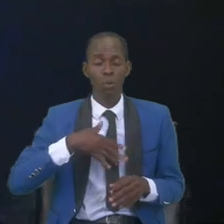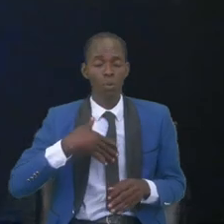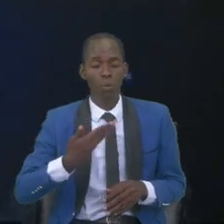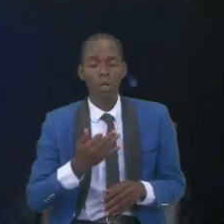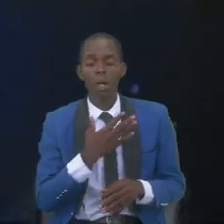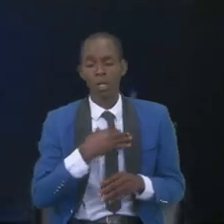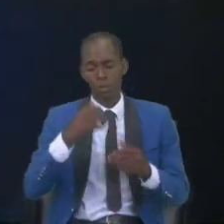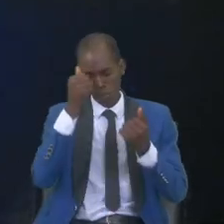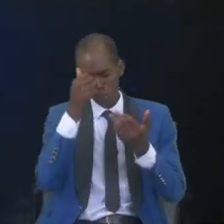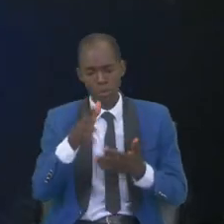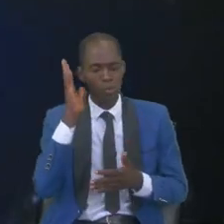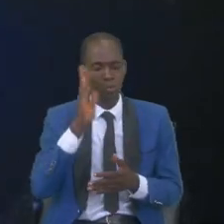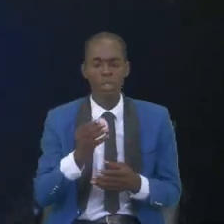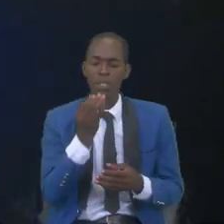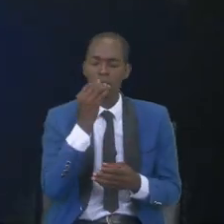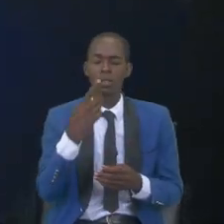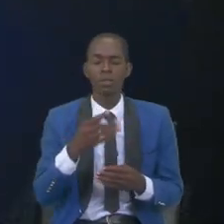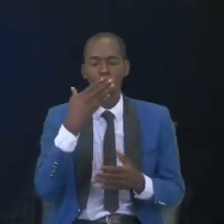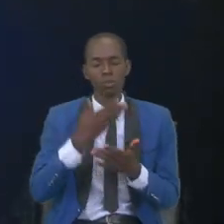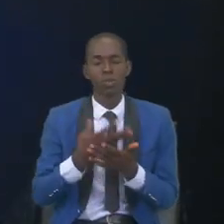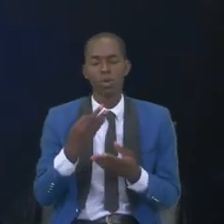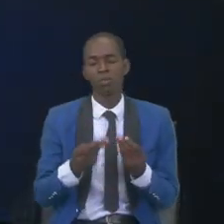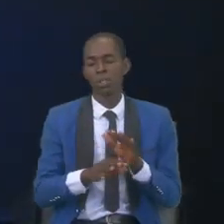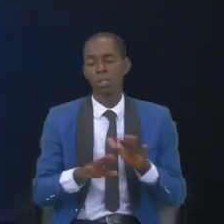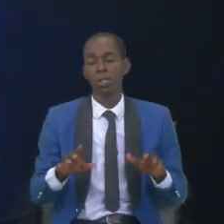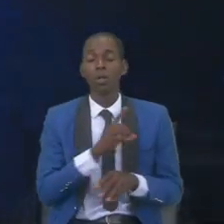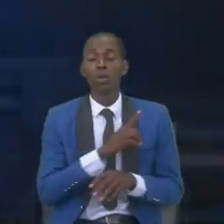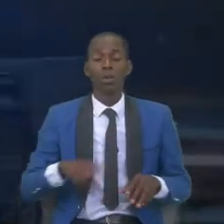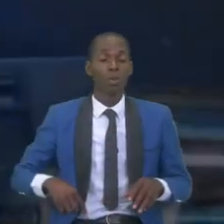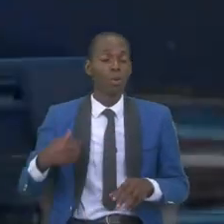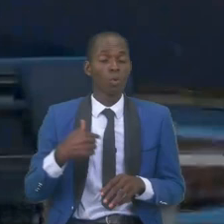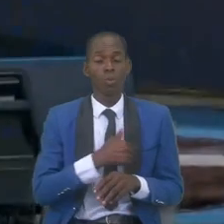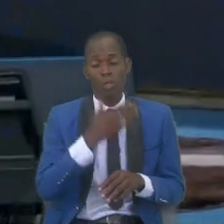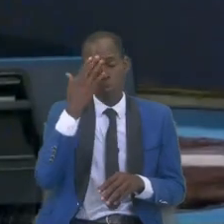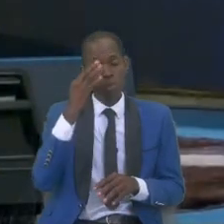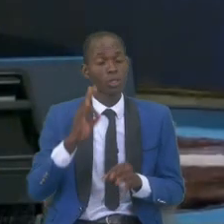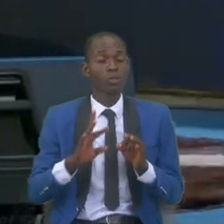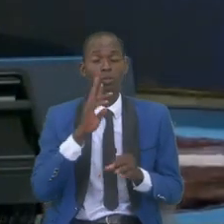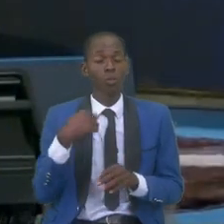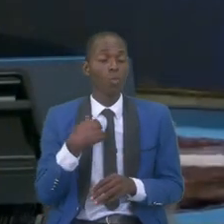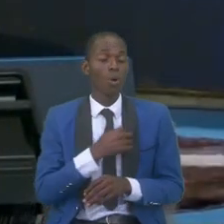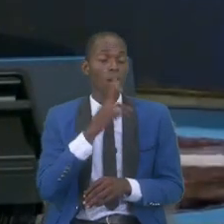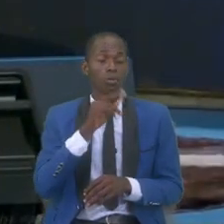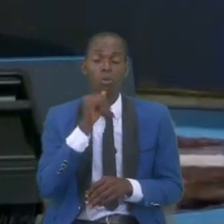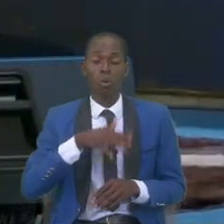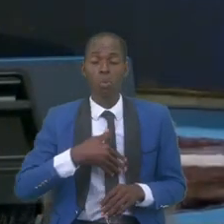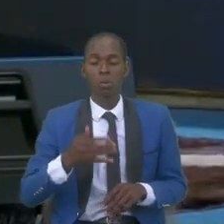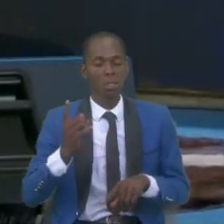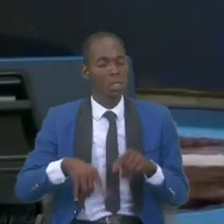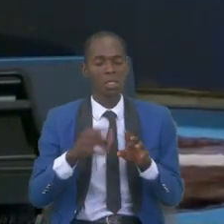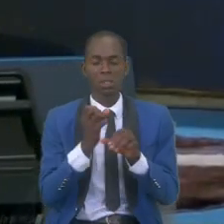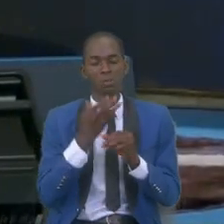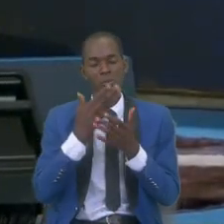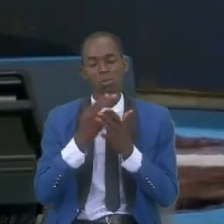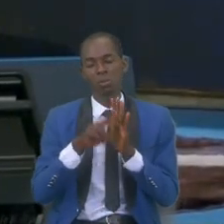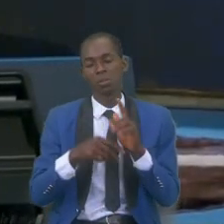land. But Lord, we know if we're not willing, we cannot receive the goodness from you. We're asking, Lord,